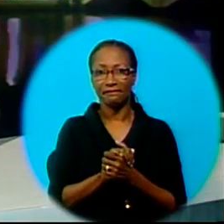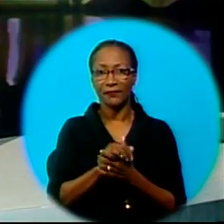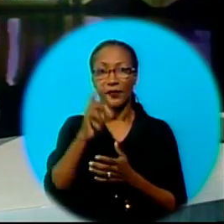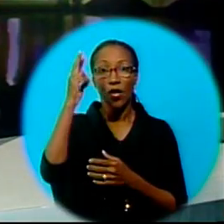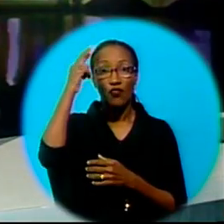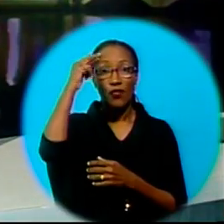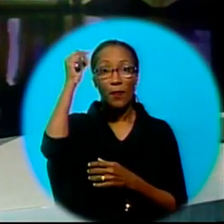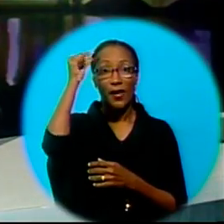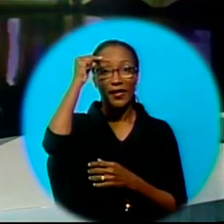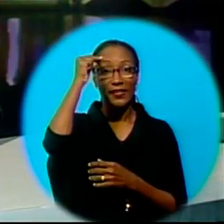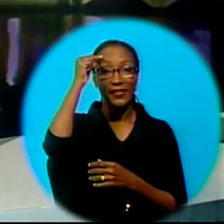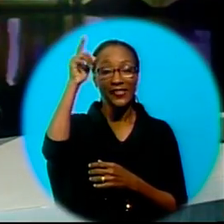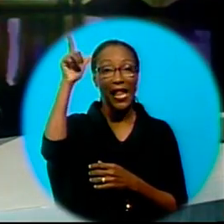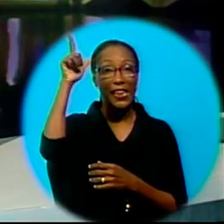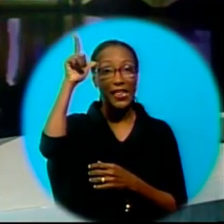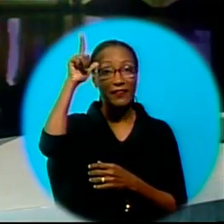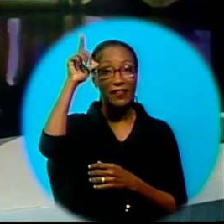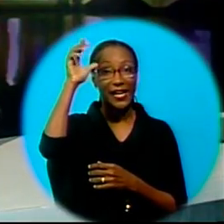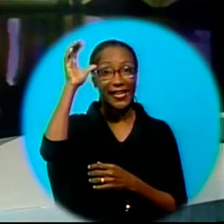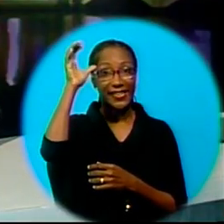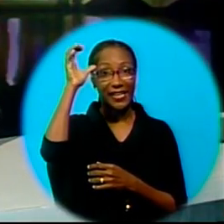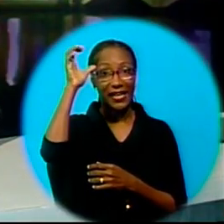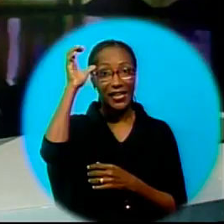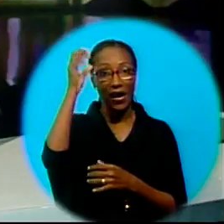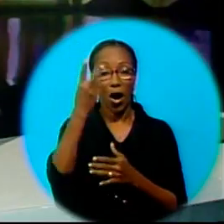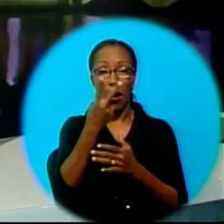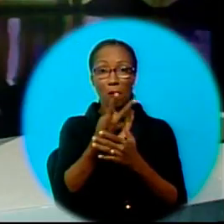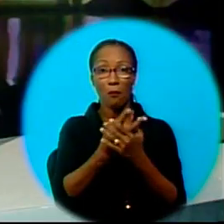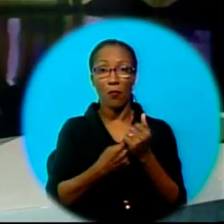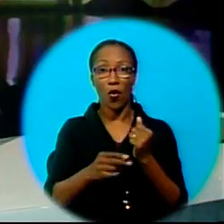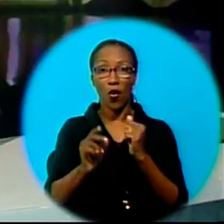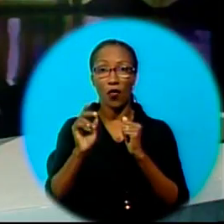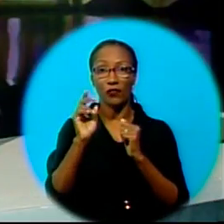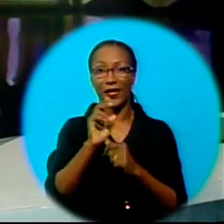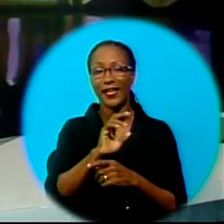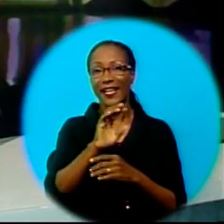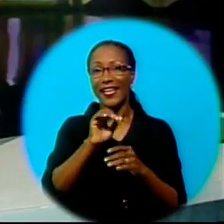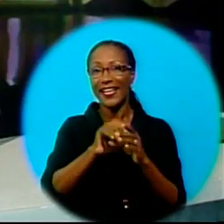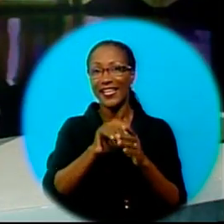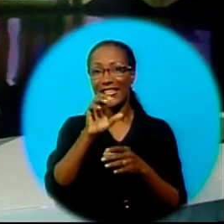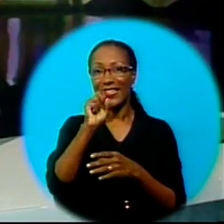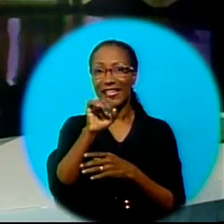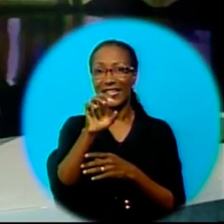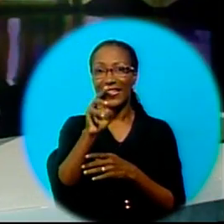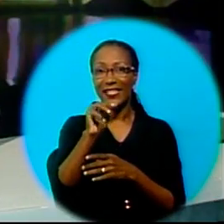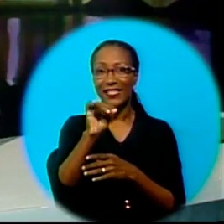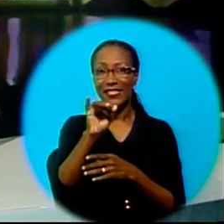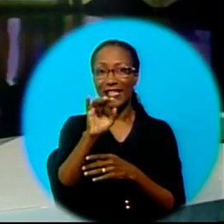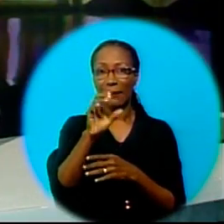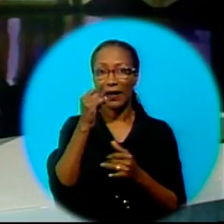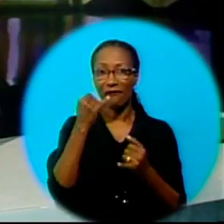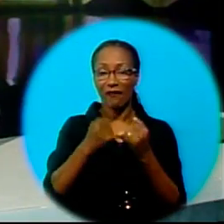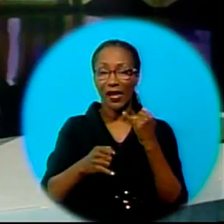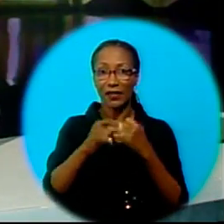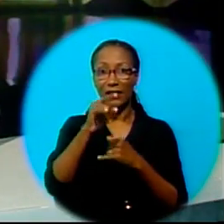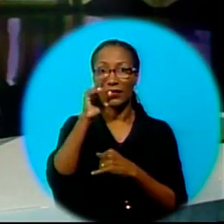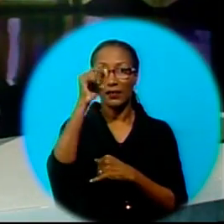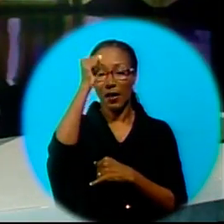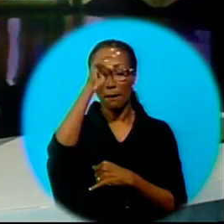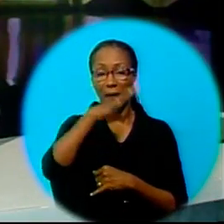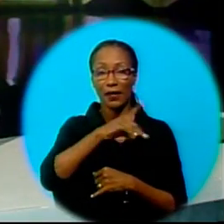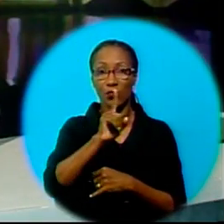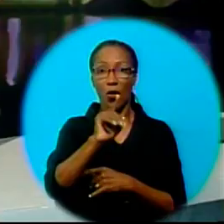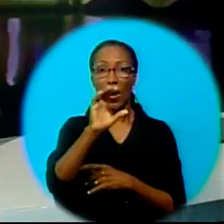Ramon Giddens and Levi Cadogan are both into tomorrow's semi-finals of the men's 100 meters at the Pan Am Games in Toronto,